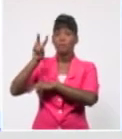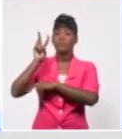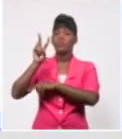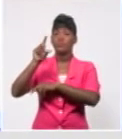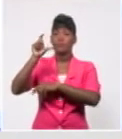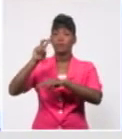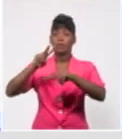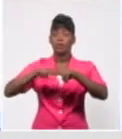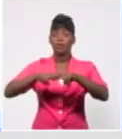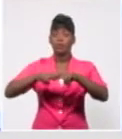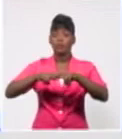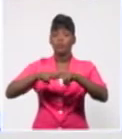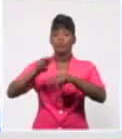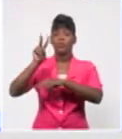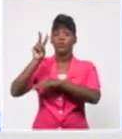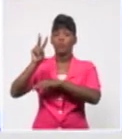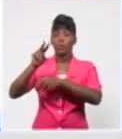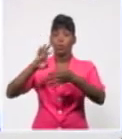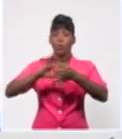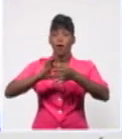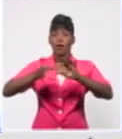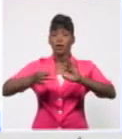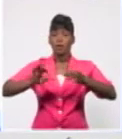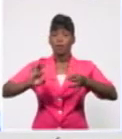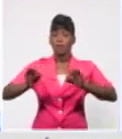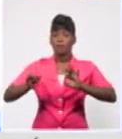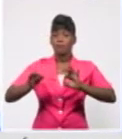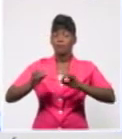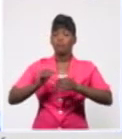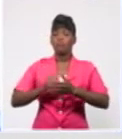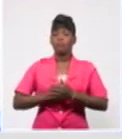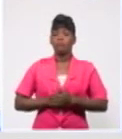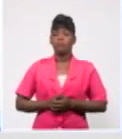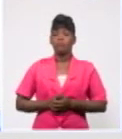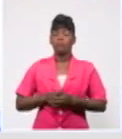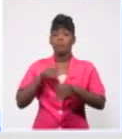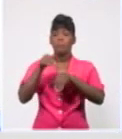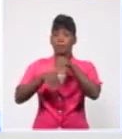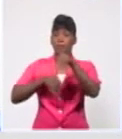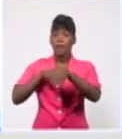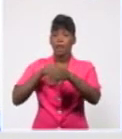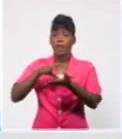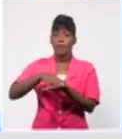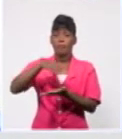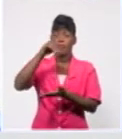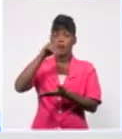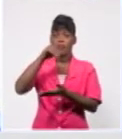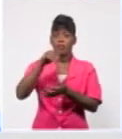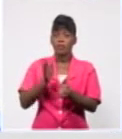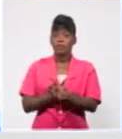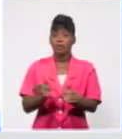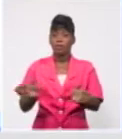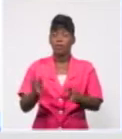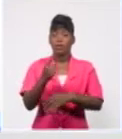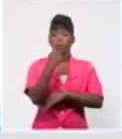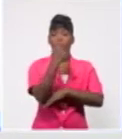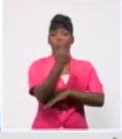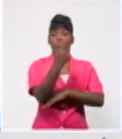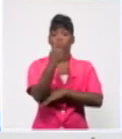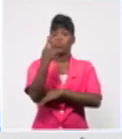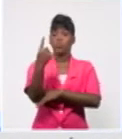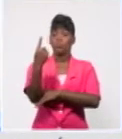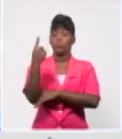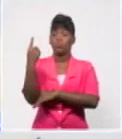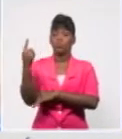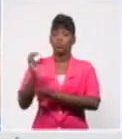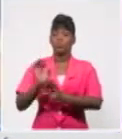There it is. Perhaps it's kind of difficult to observe all details on the screen, but in the last 15 days, 528 cases